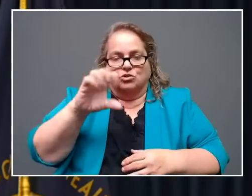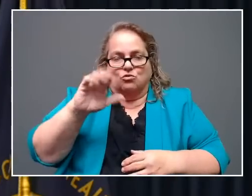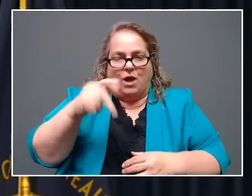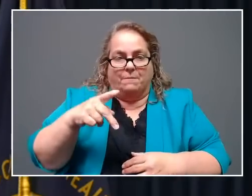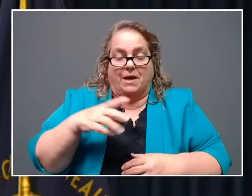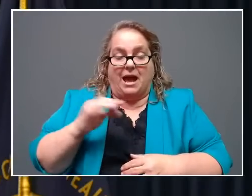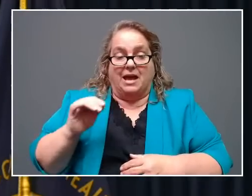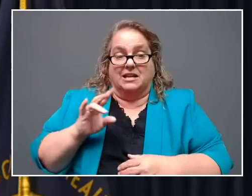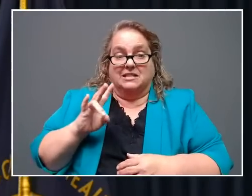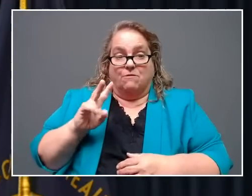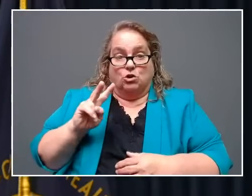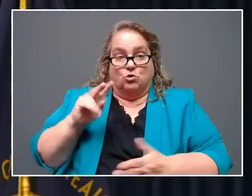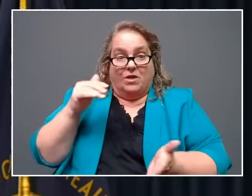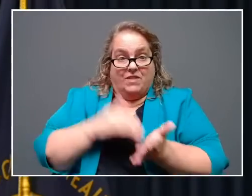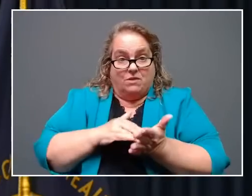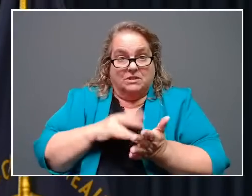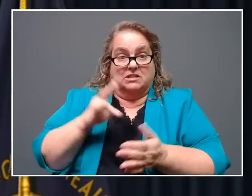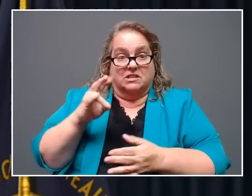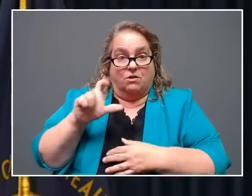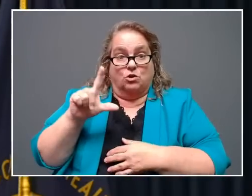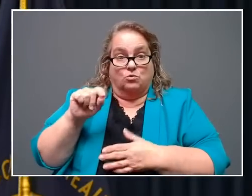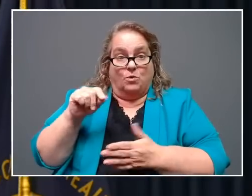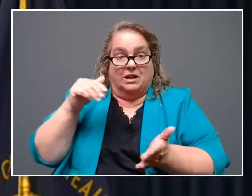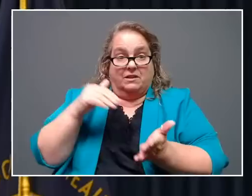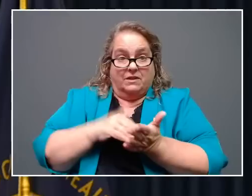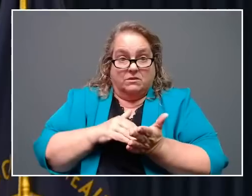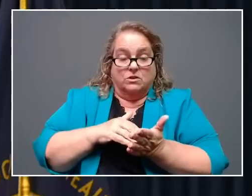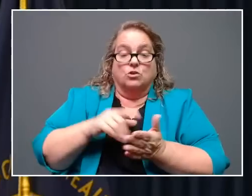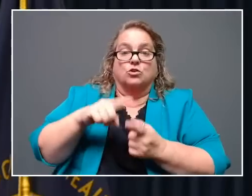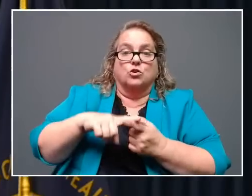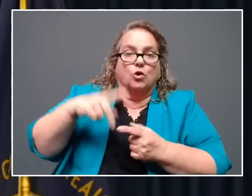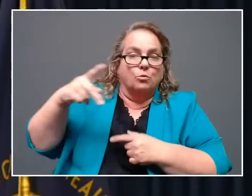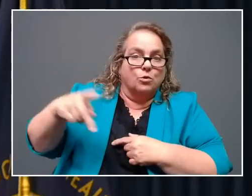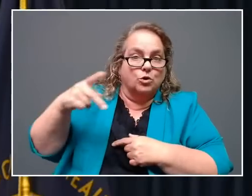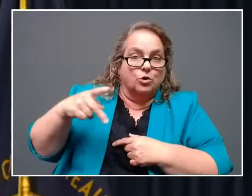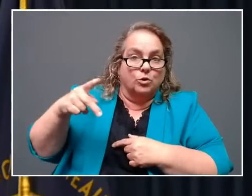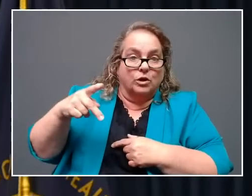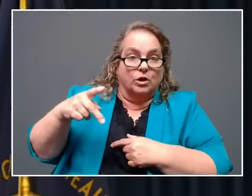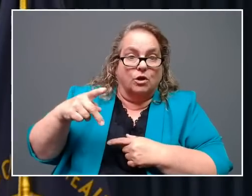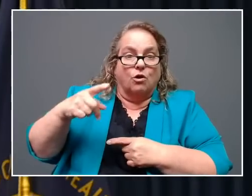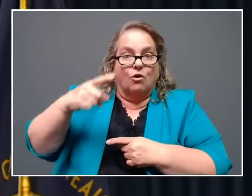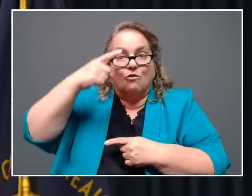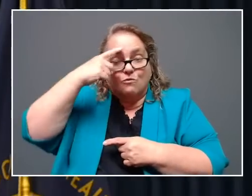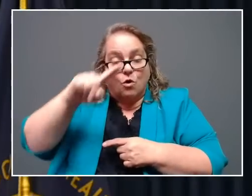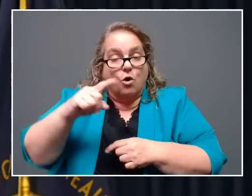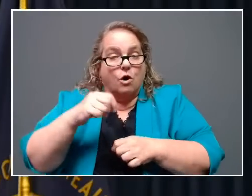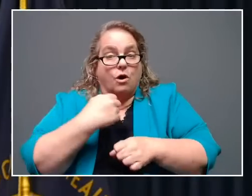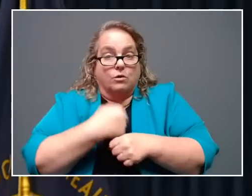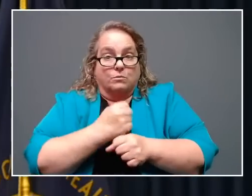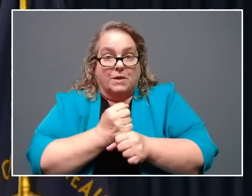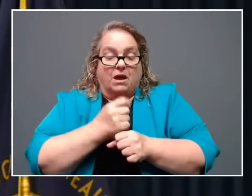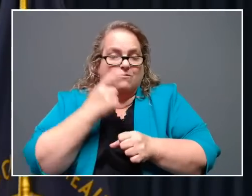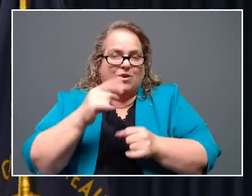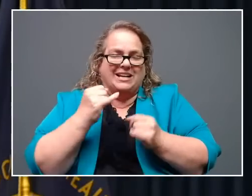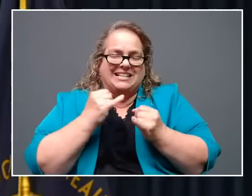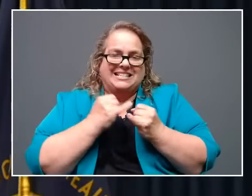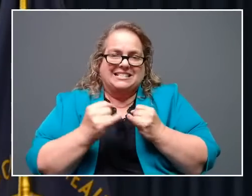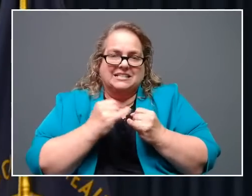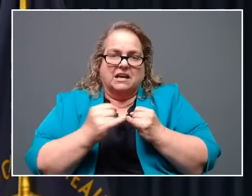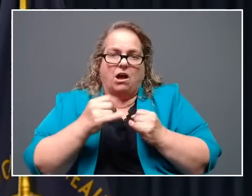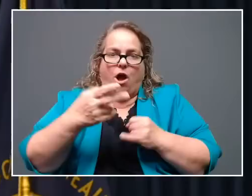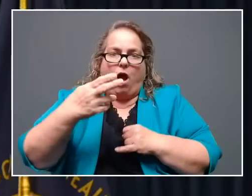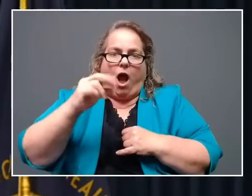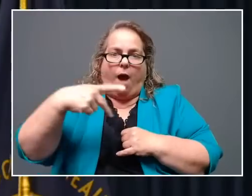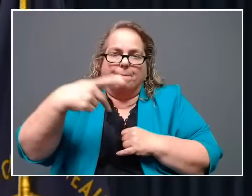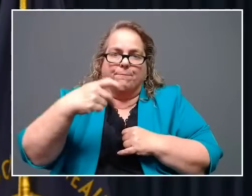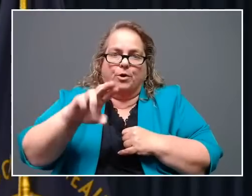$72,721 are going to the Paducah-McCracken County Riverport Authority towards construction of a steel commodity hopper and gate